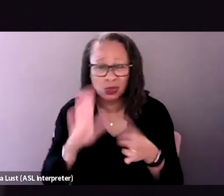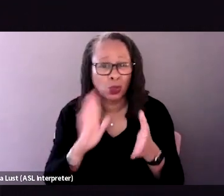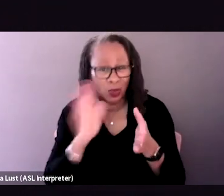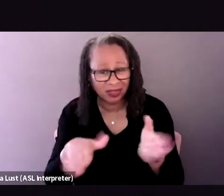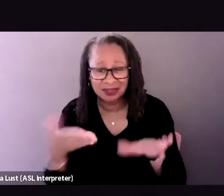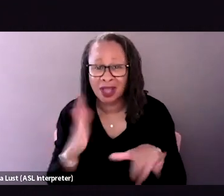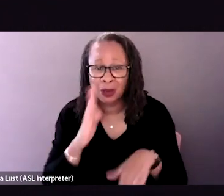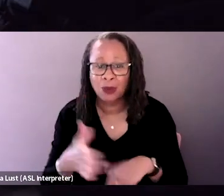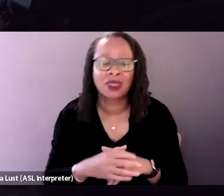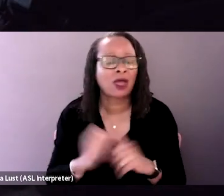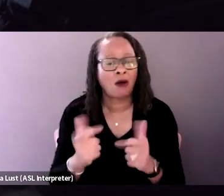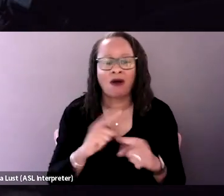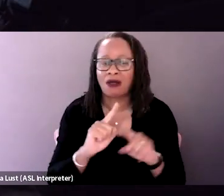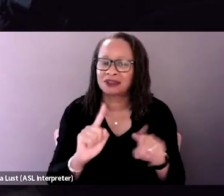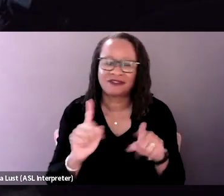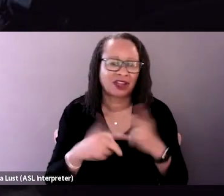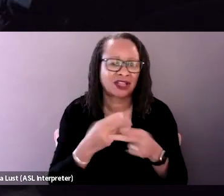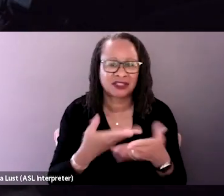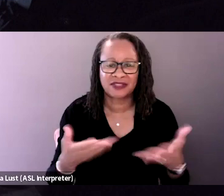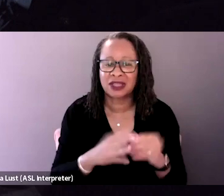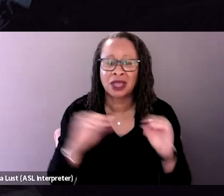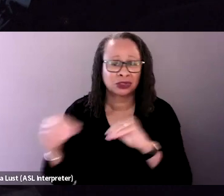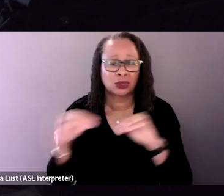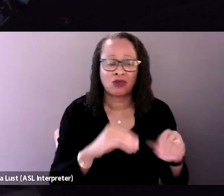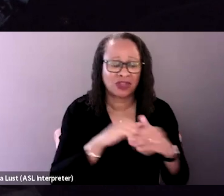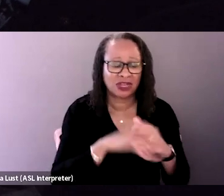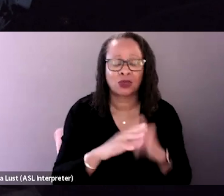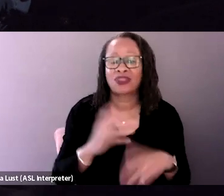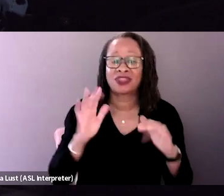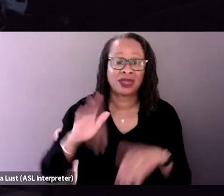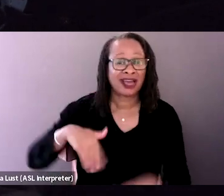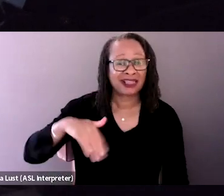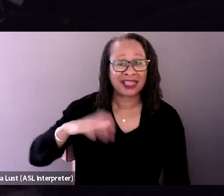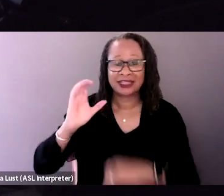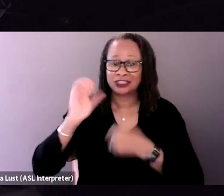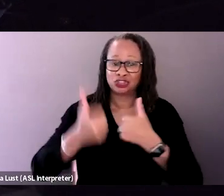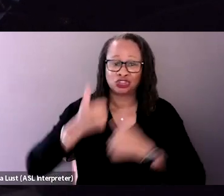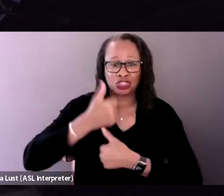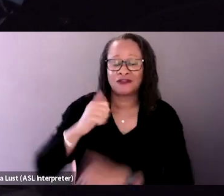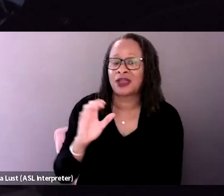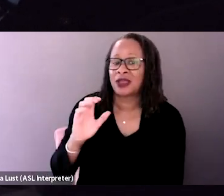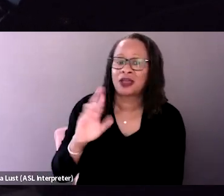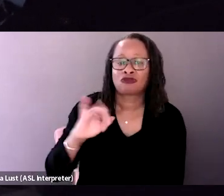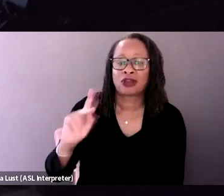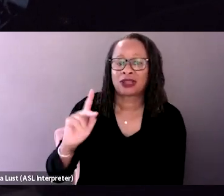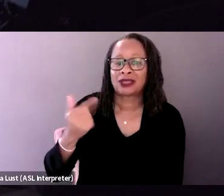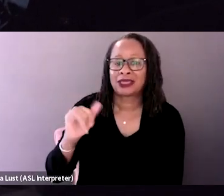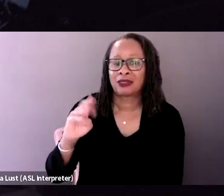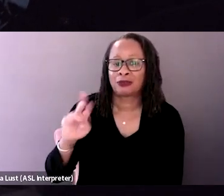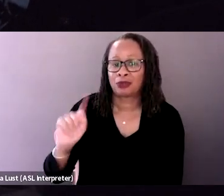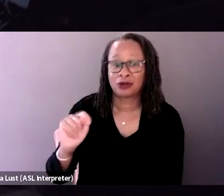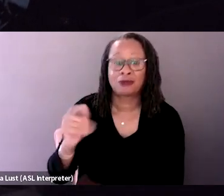To all sorts of different things, to moving in with the late Chief Rick Gilbert for 3 weeks before he went on that incredibly courageous journey to the